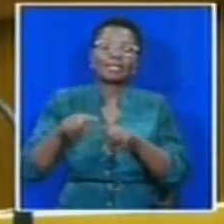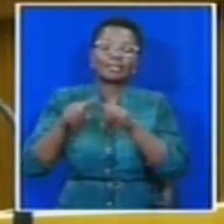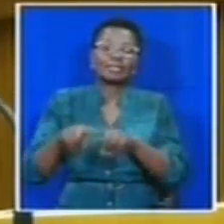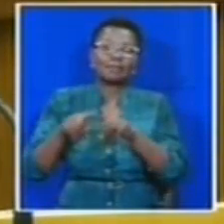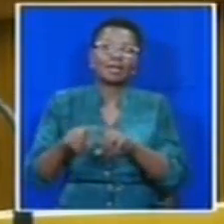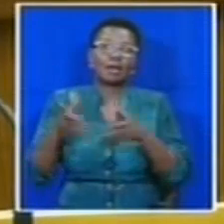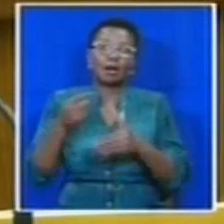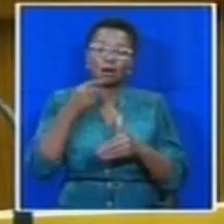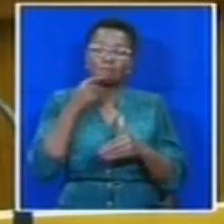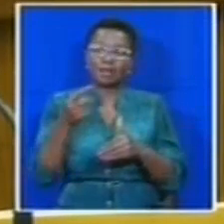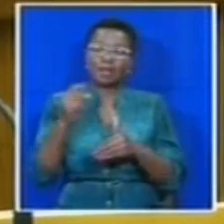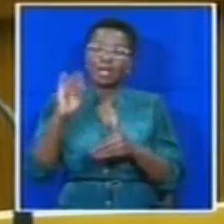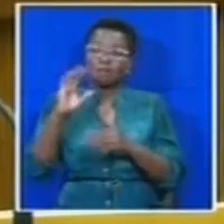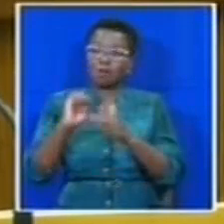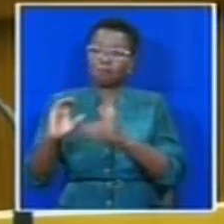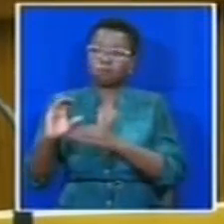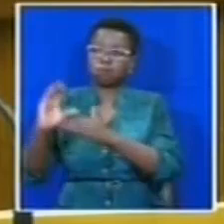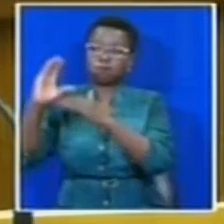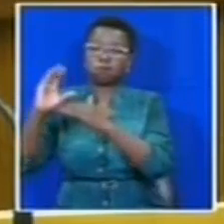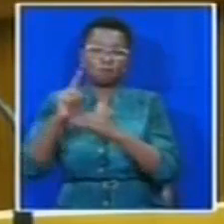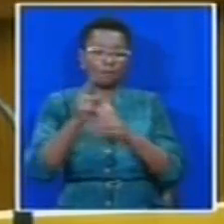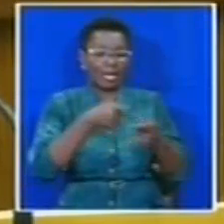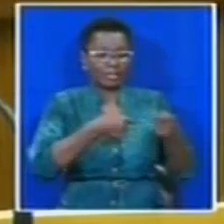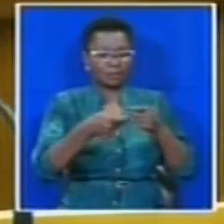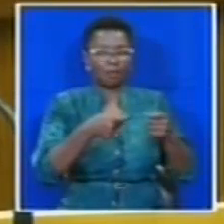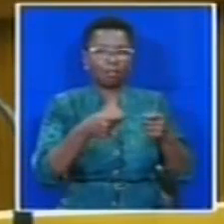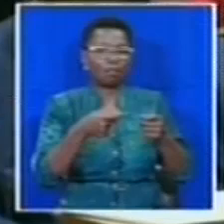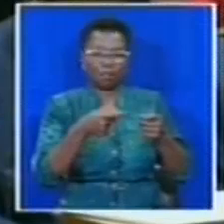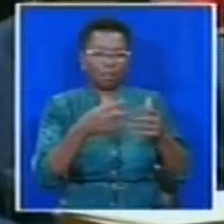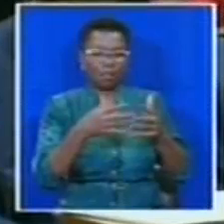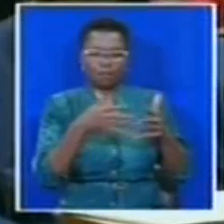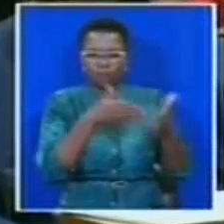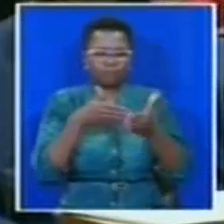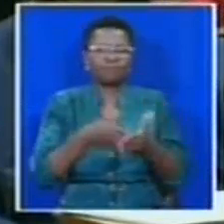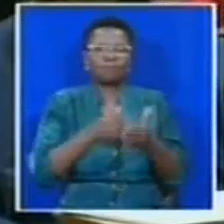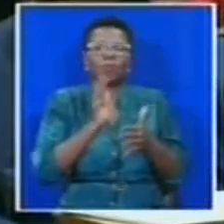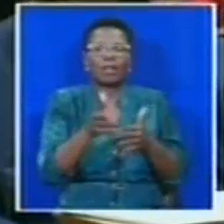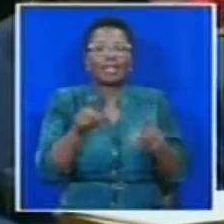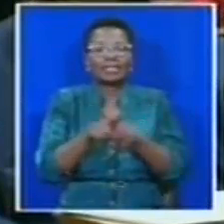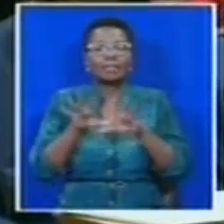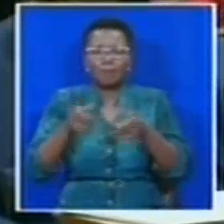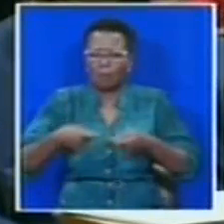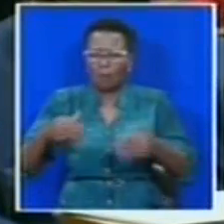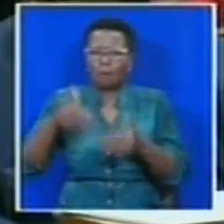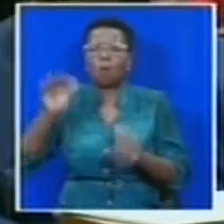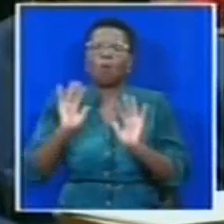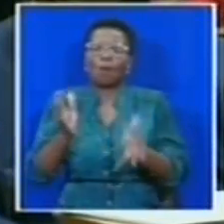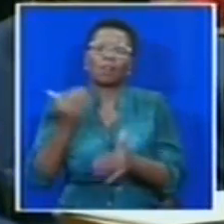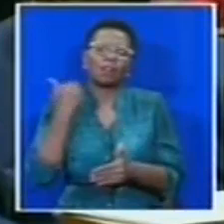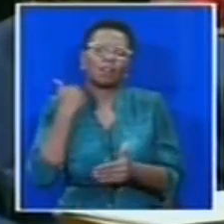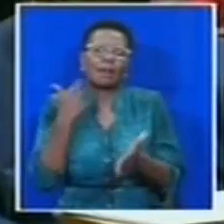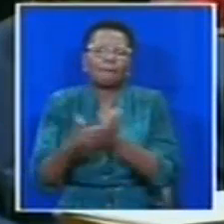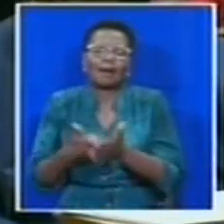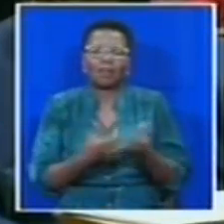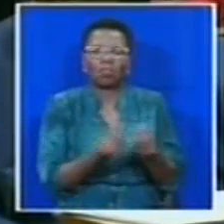both hurt consumers and block potential competitors. More rapid and more inclusive growth requires